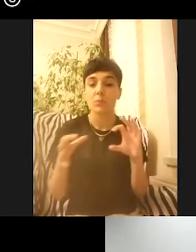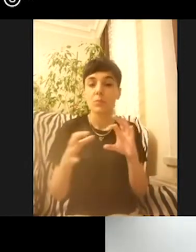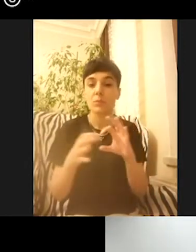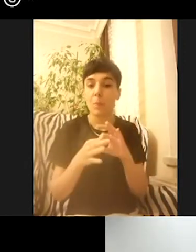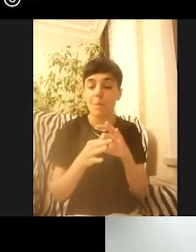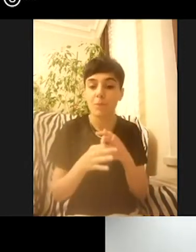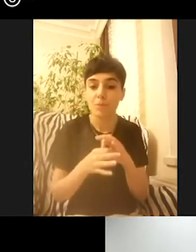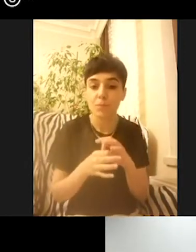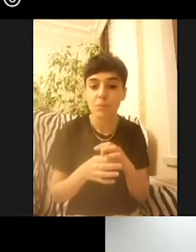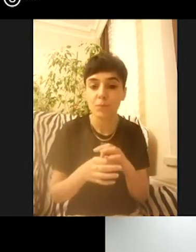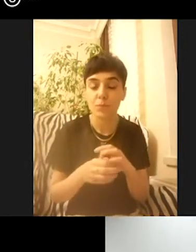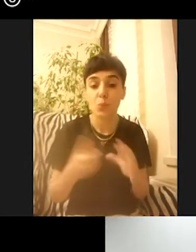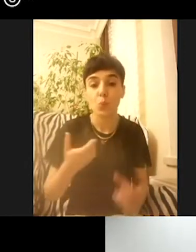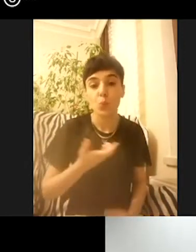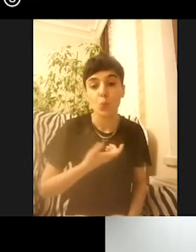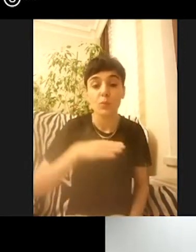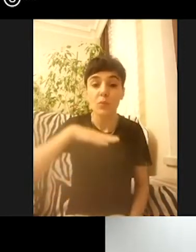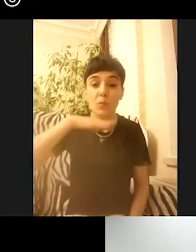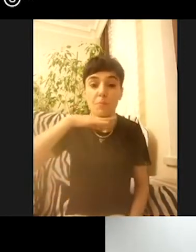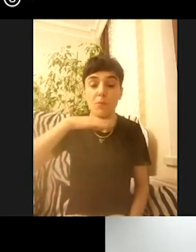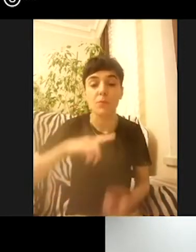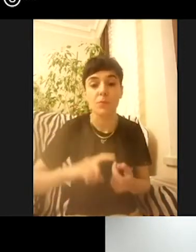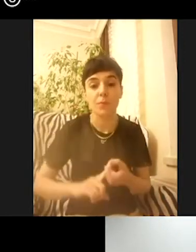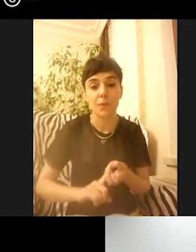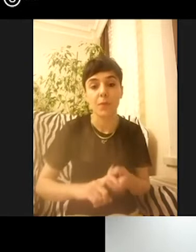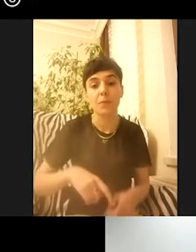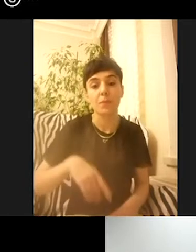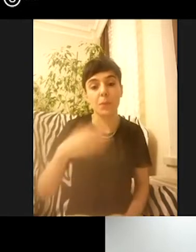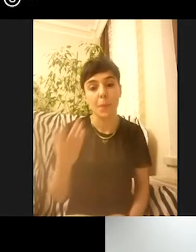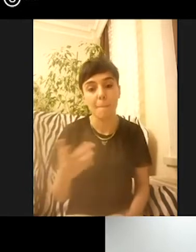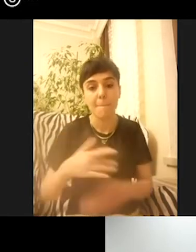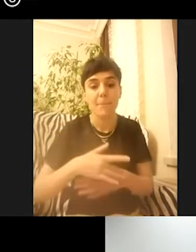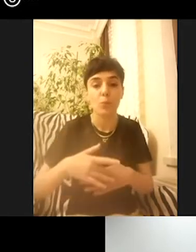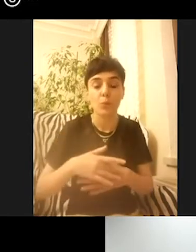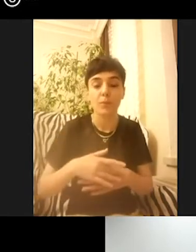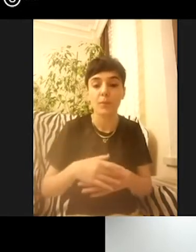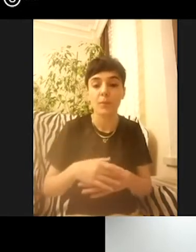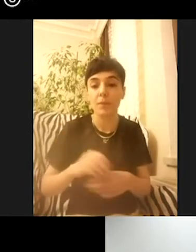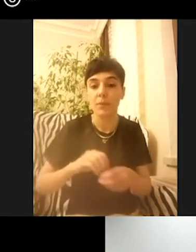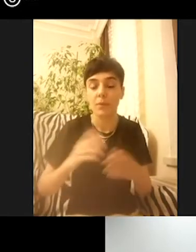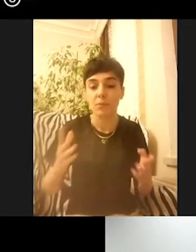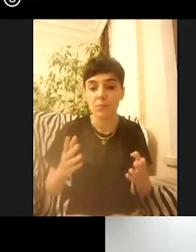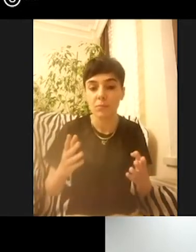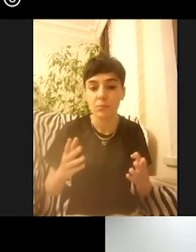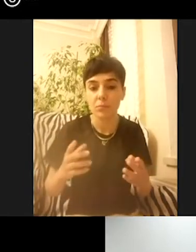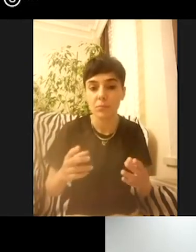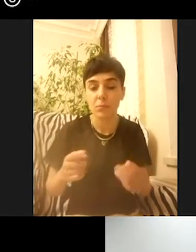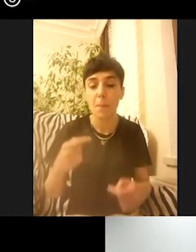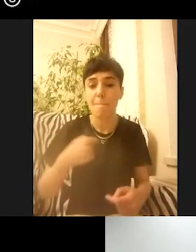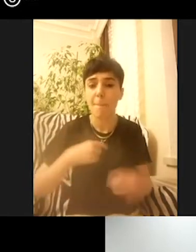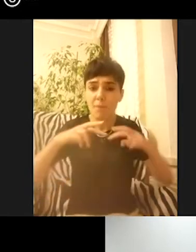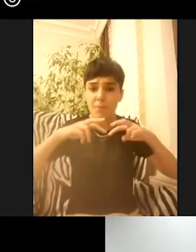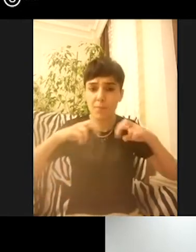I'm, in particular, in my research, I was interested in how homonationalism is actually part of the Muslim